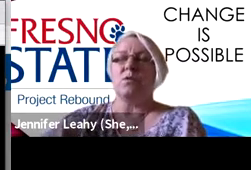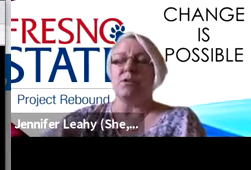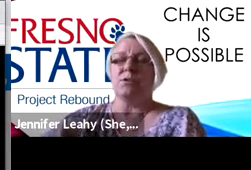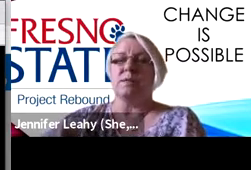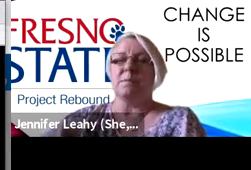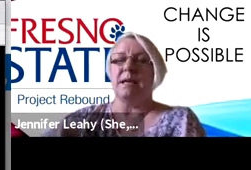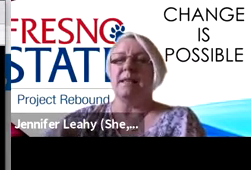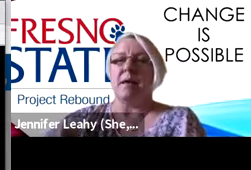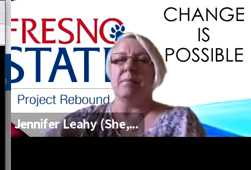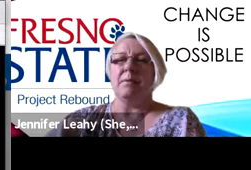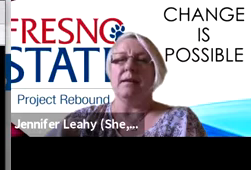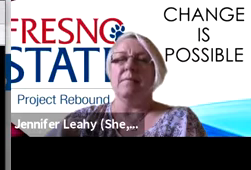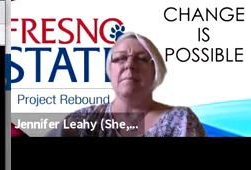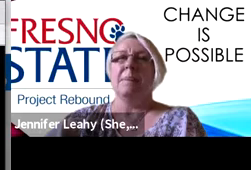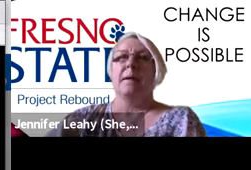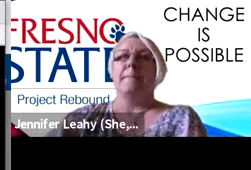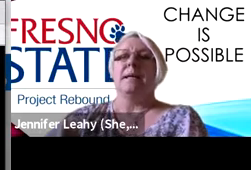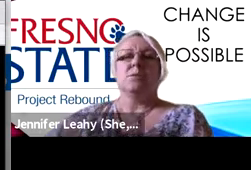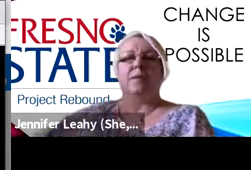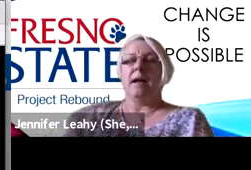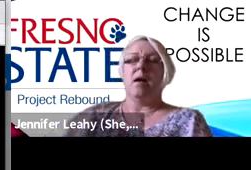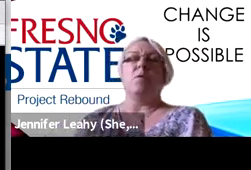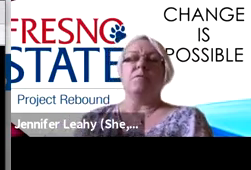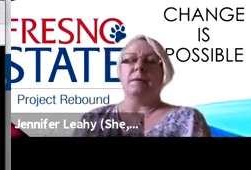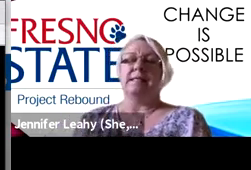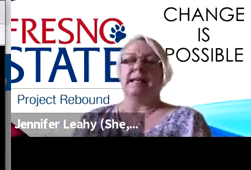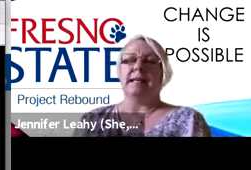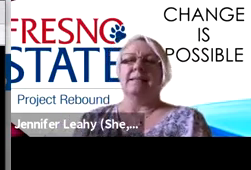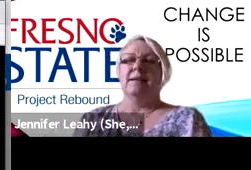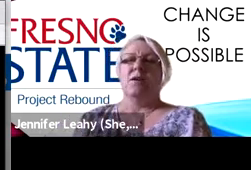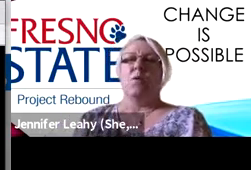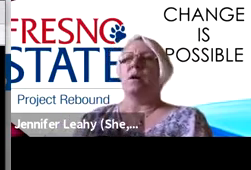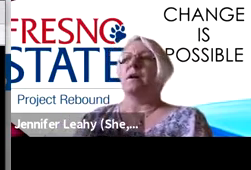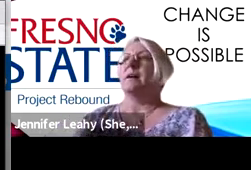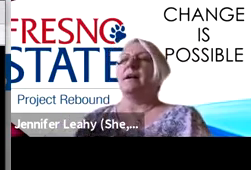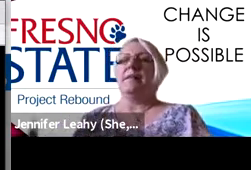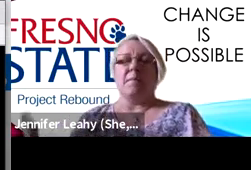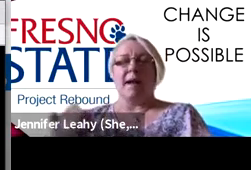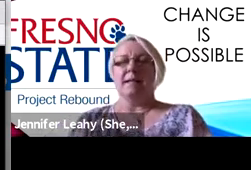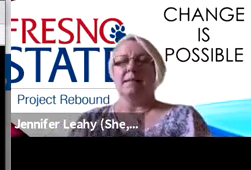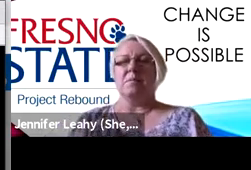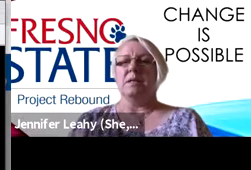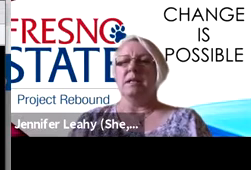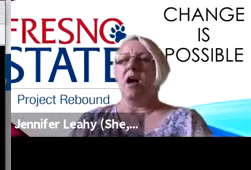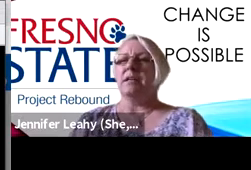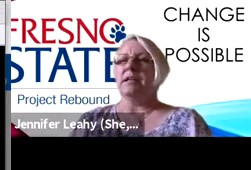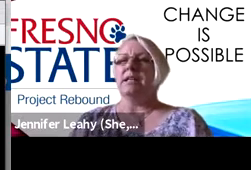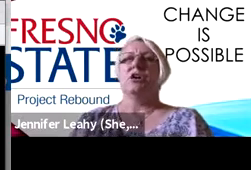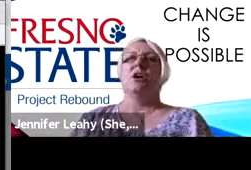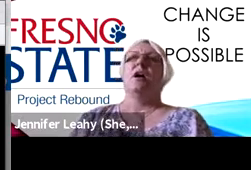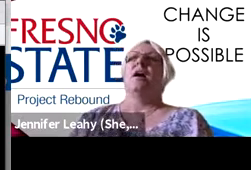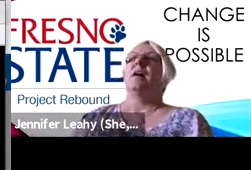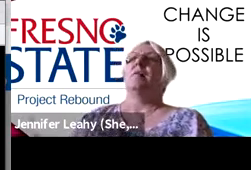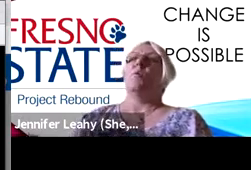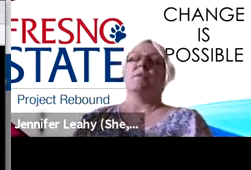critical for our students to be in that pipeline? Because when they come home from prison and they come back into the community